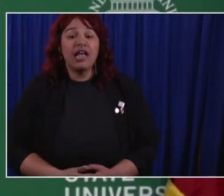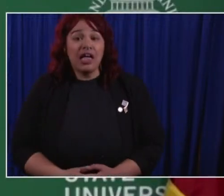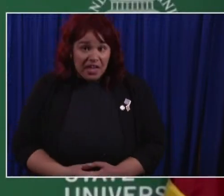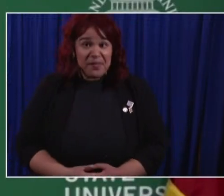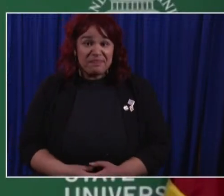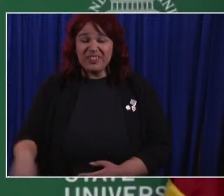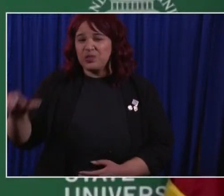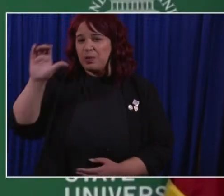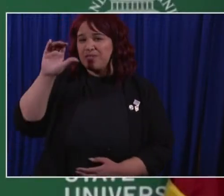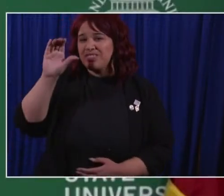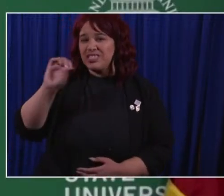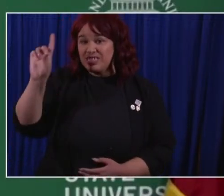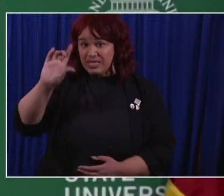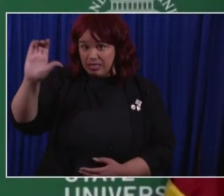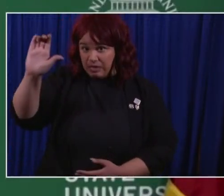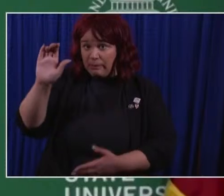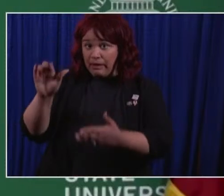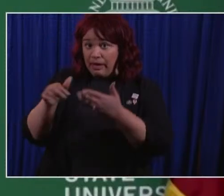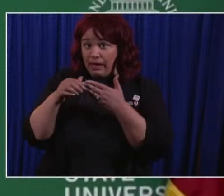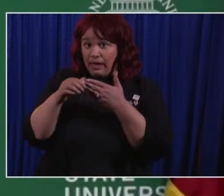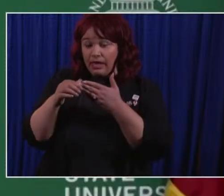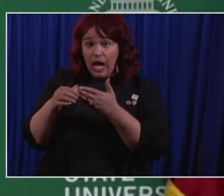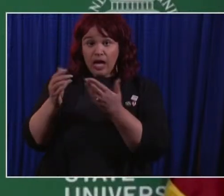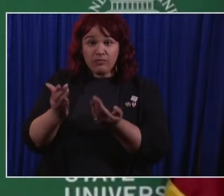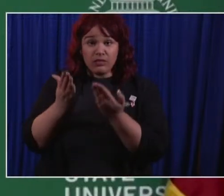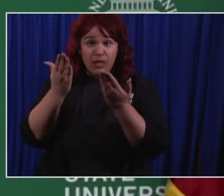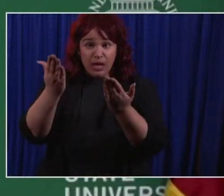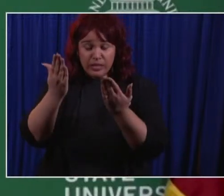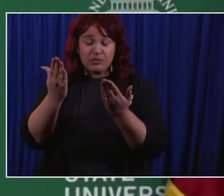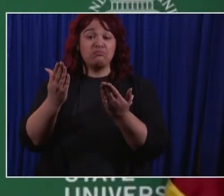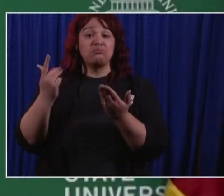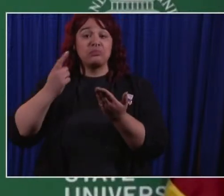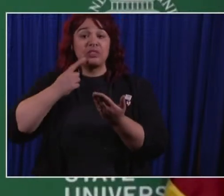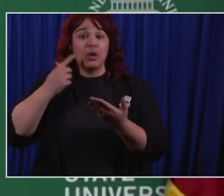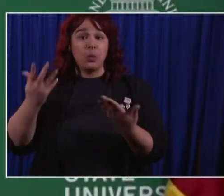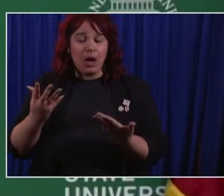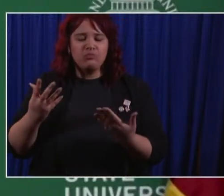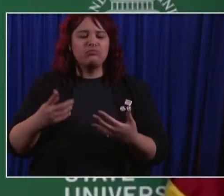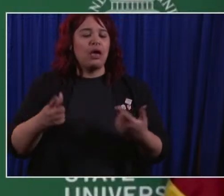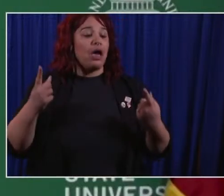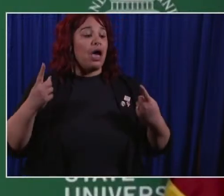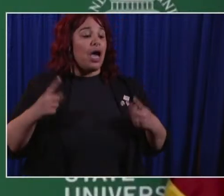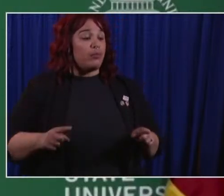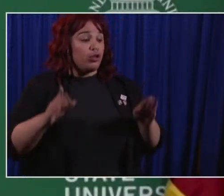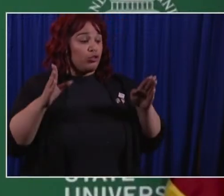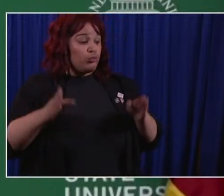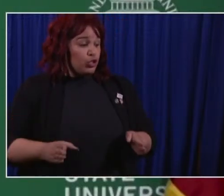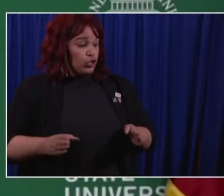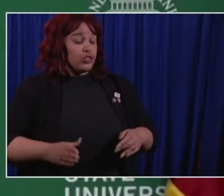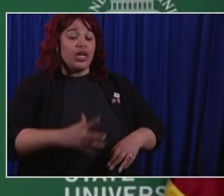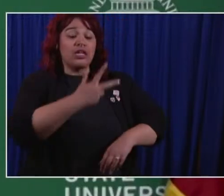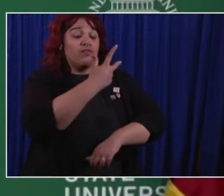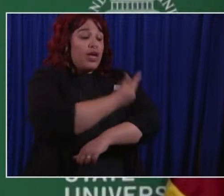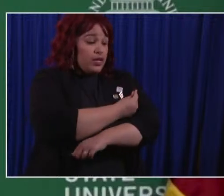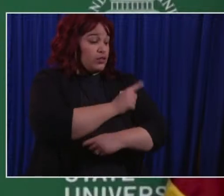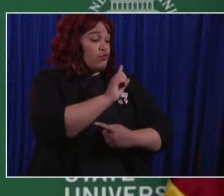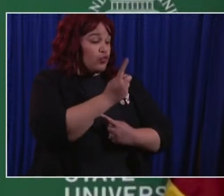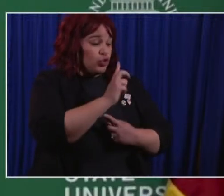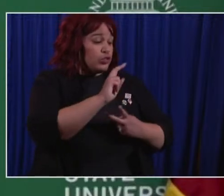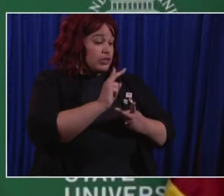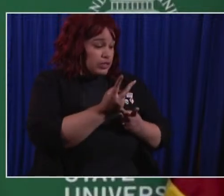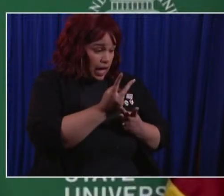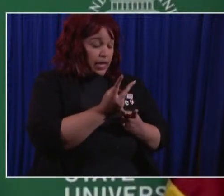fully vaccinated people can attend a crowded outdoor event like a live performance parade or sports event without having to wear a mask.